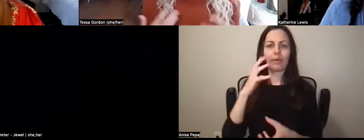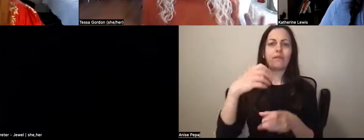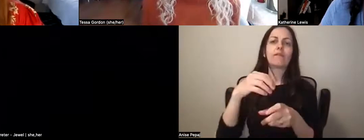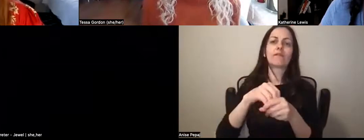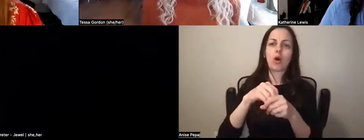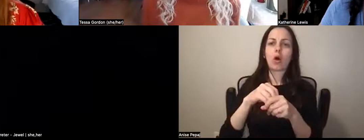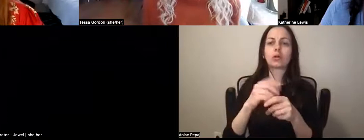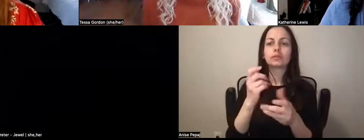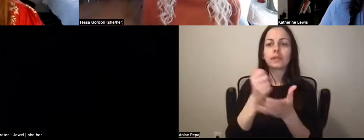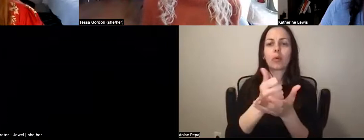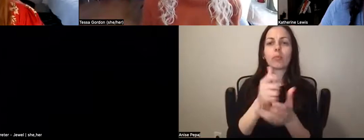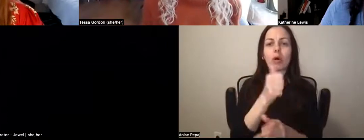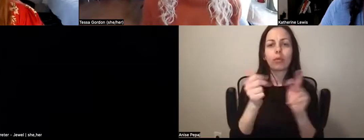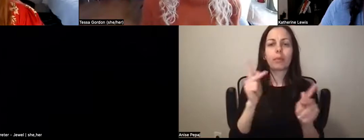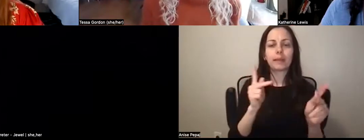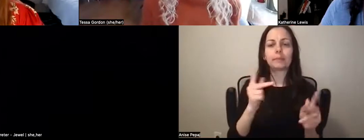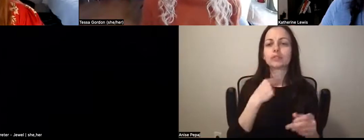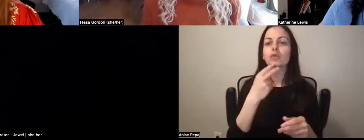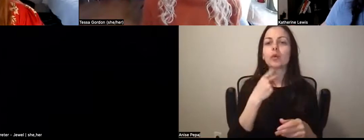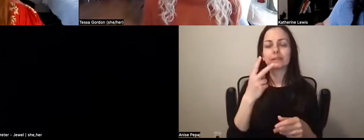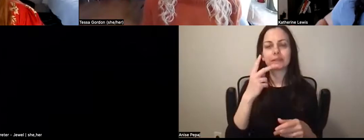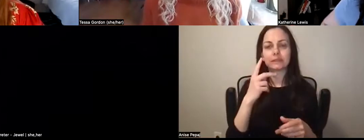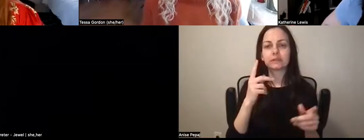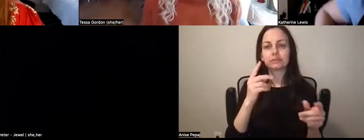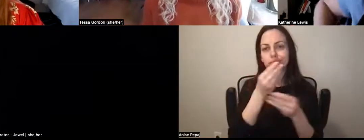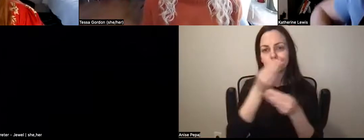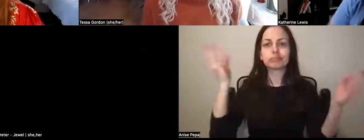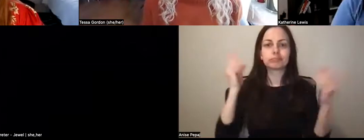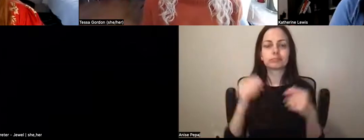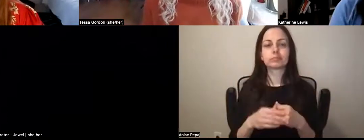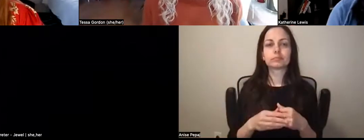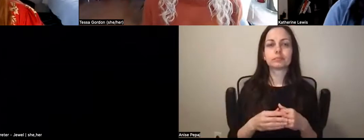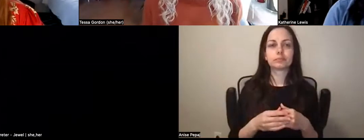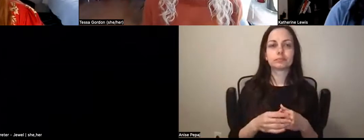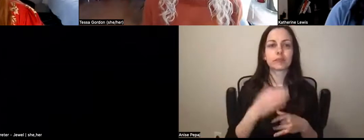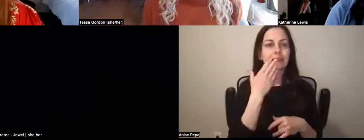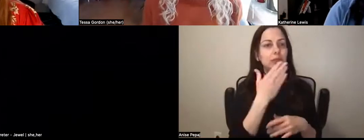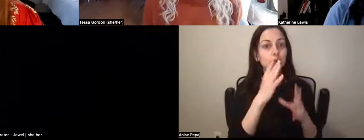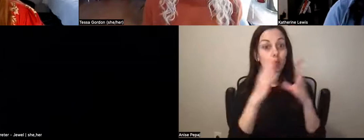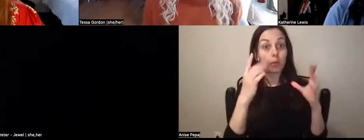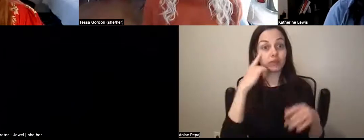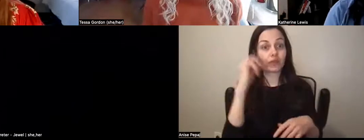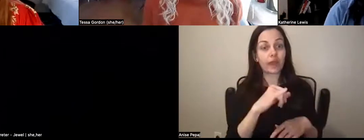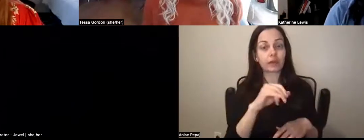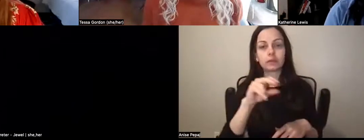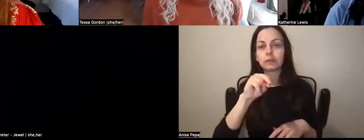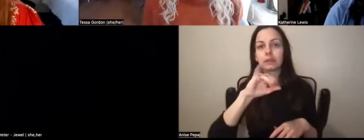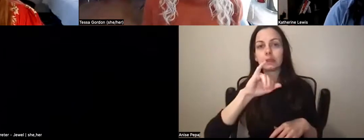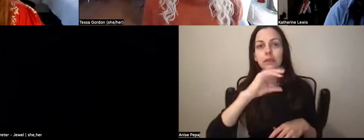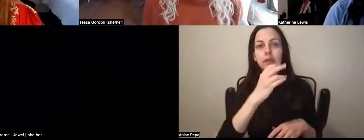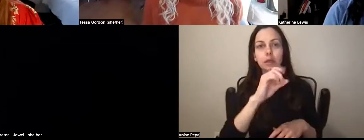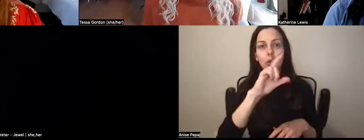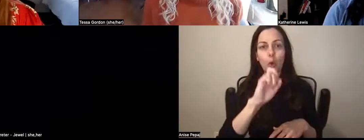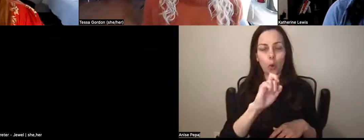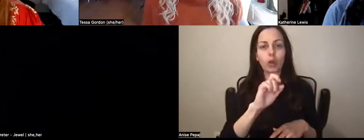other voices in, make space for them. Thank you so much for that. Nichole, can you give us your take and a brief